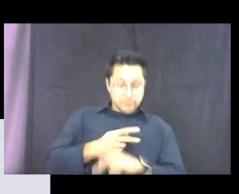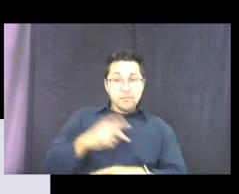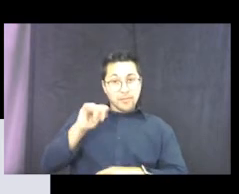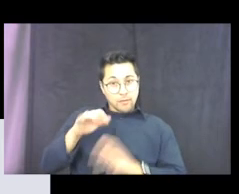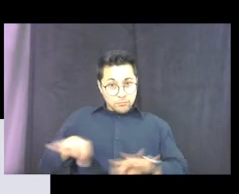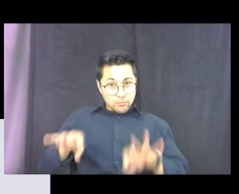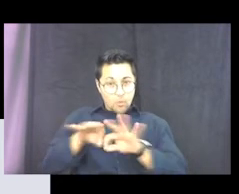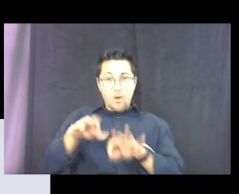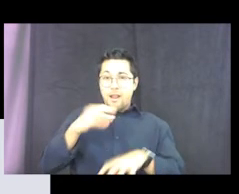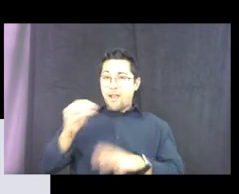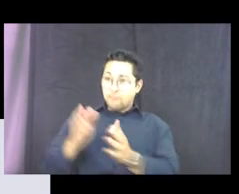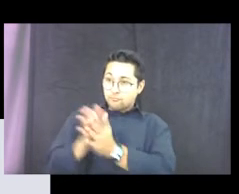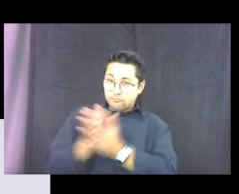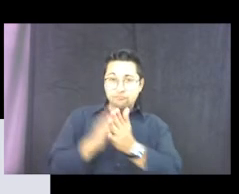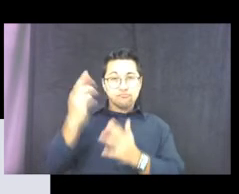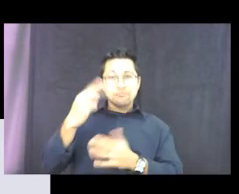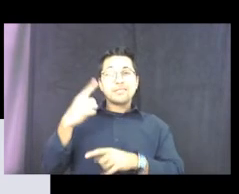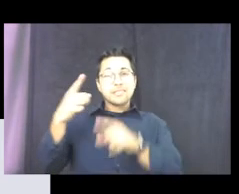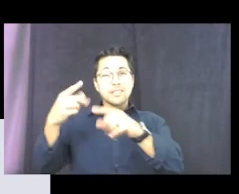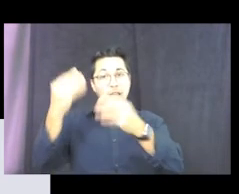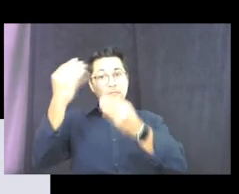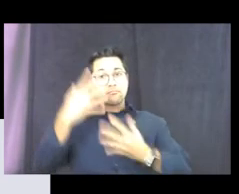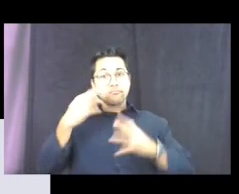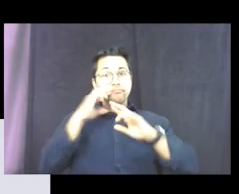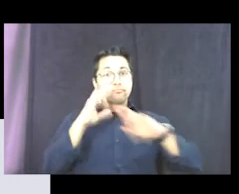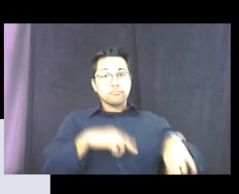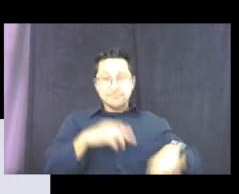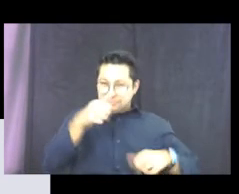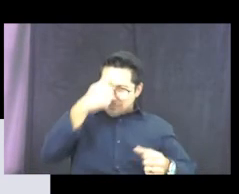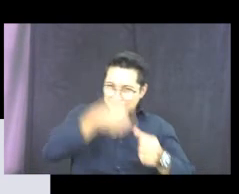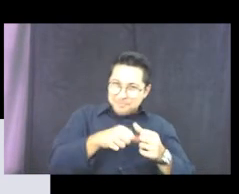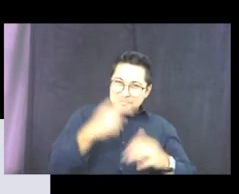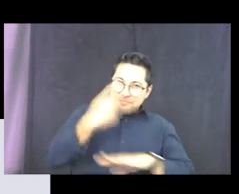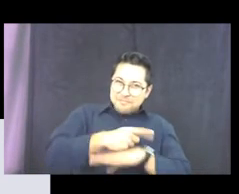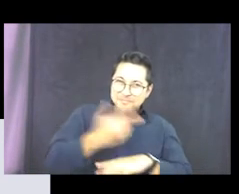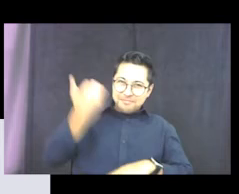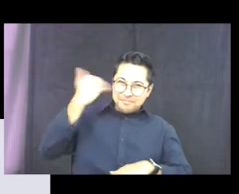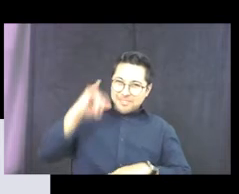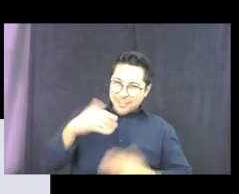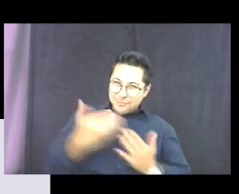motivating because I got a response back. Remember those days when that was new